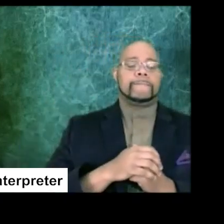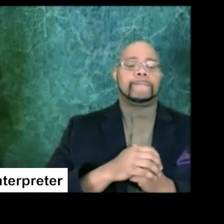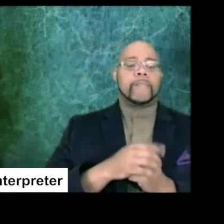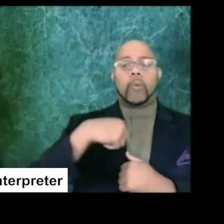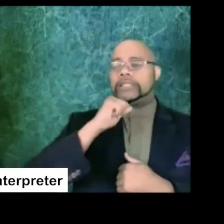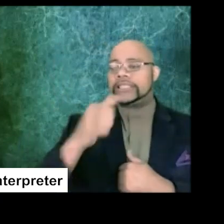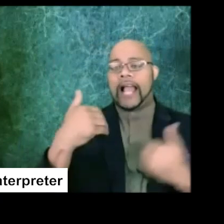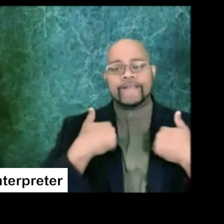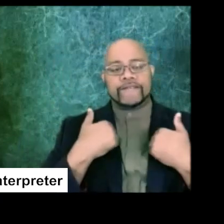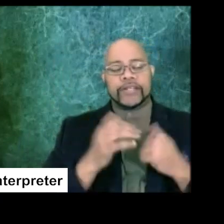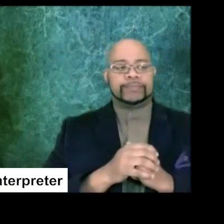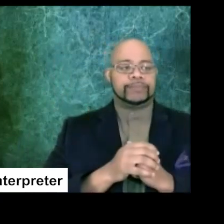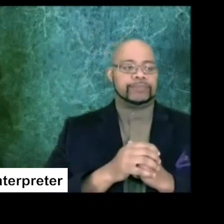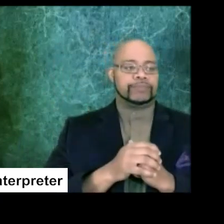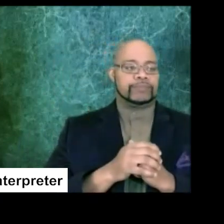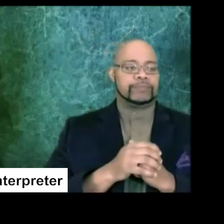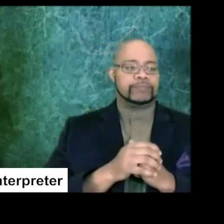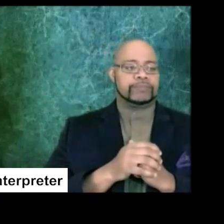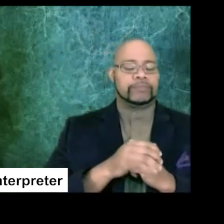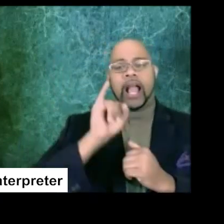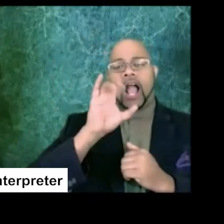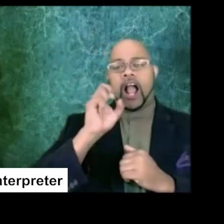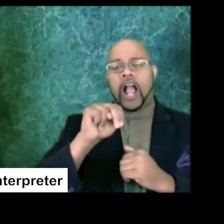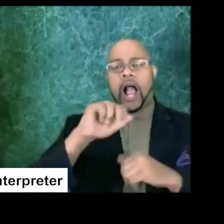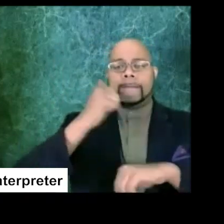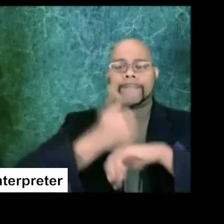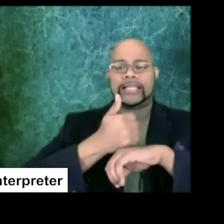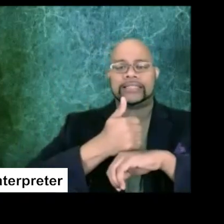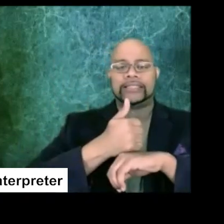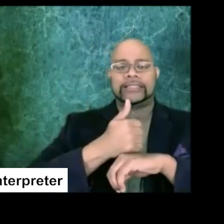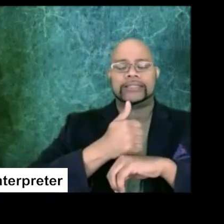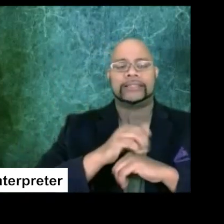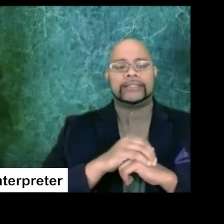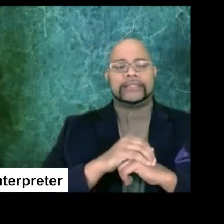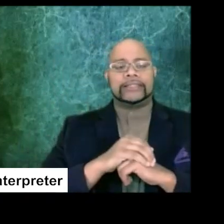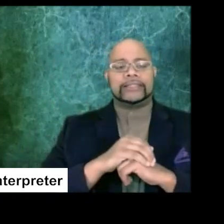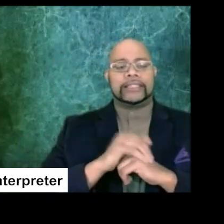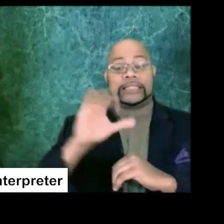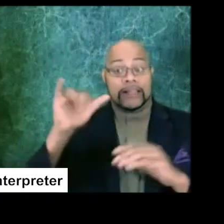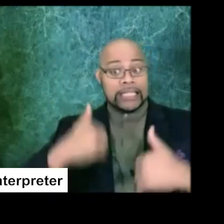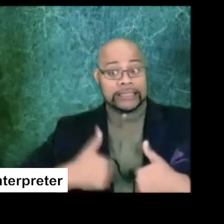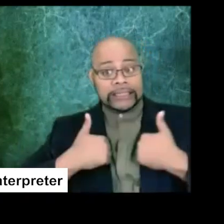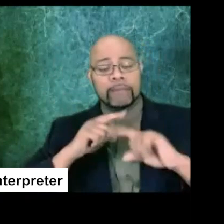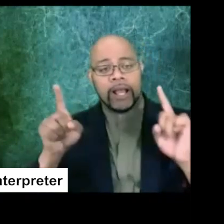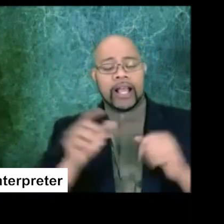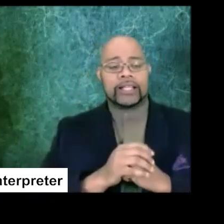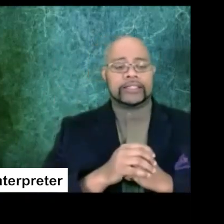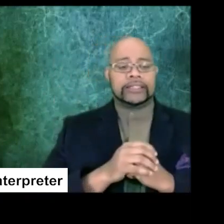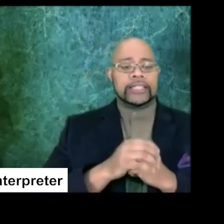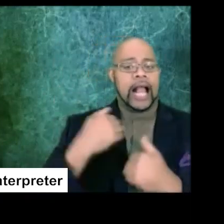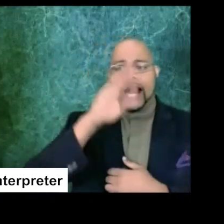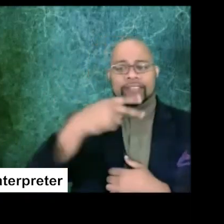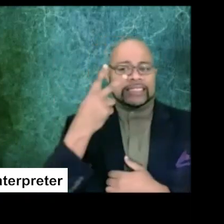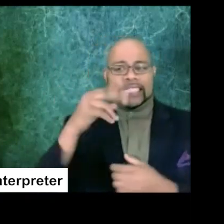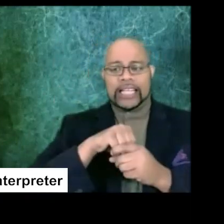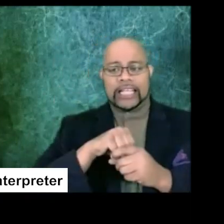we did not have icon-based AAC. I mean, it existed, but I'd never seen